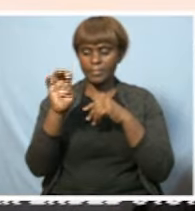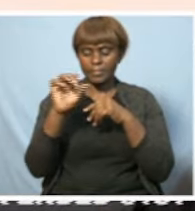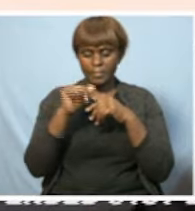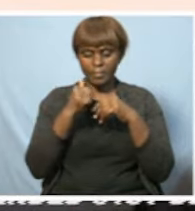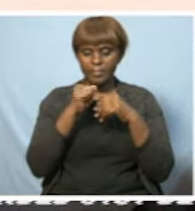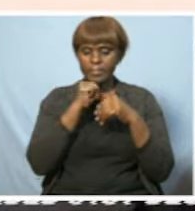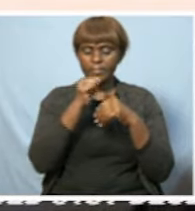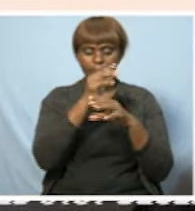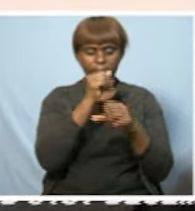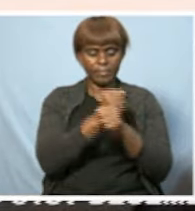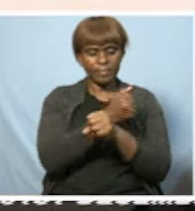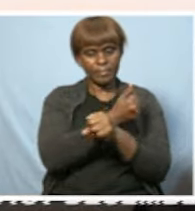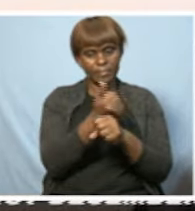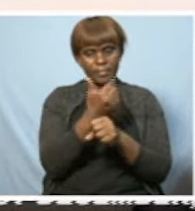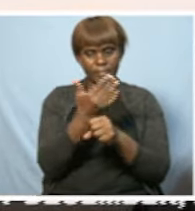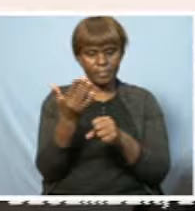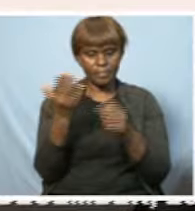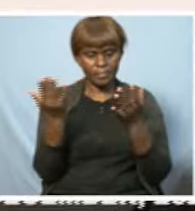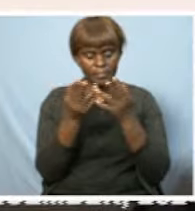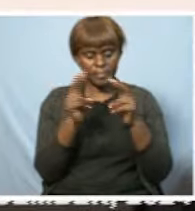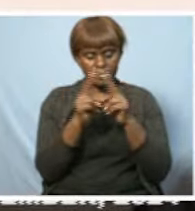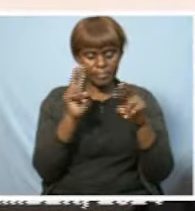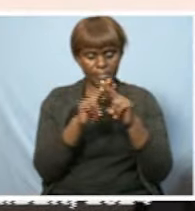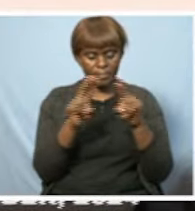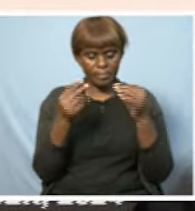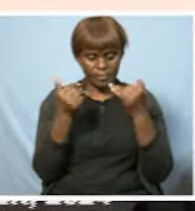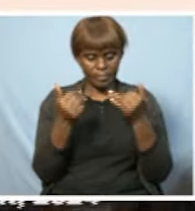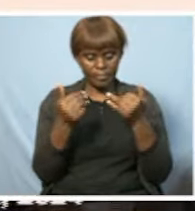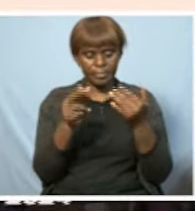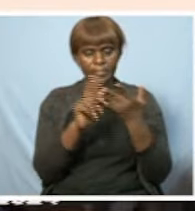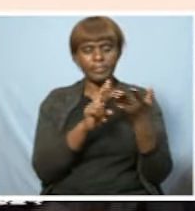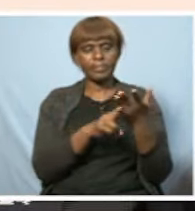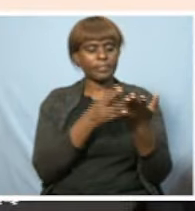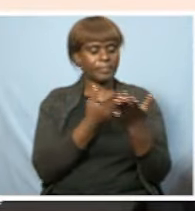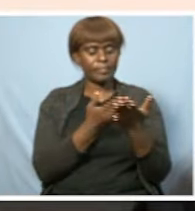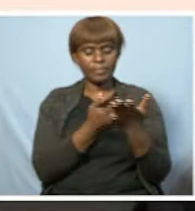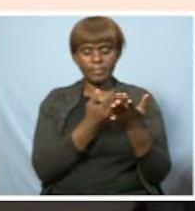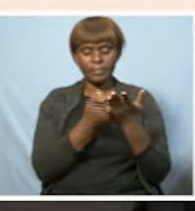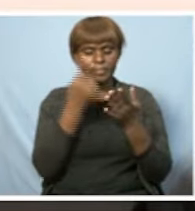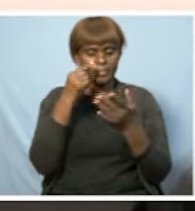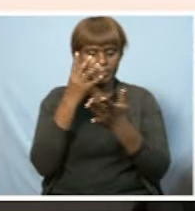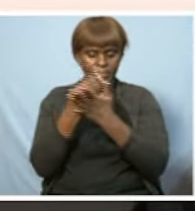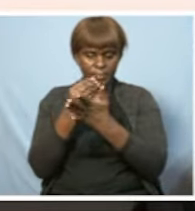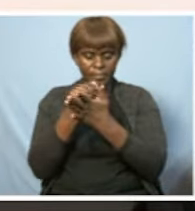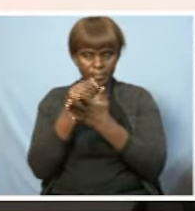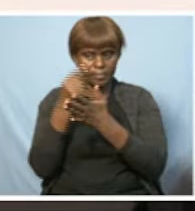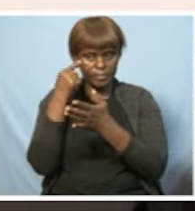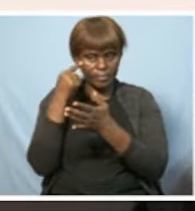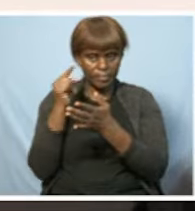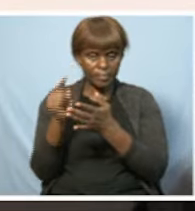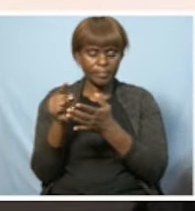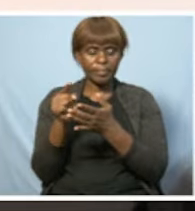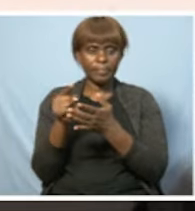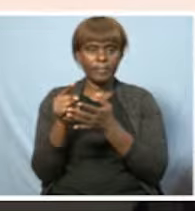not received anything. So, Chair, that is the current status for the funding for